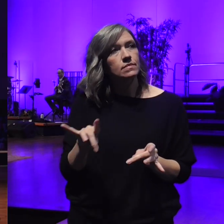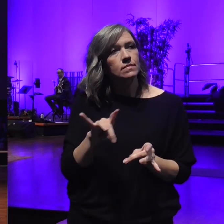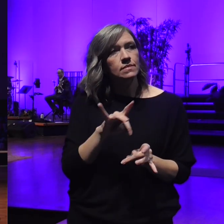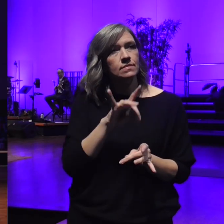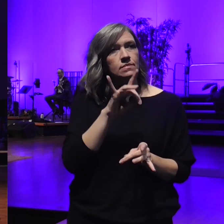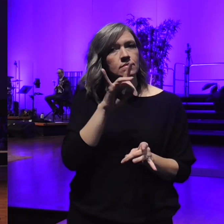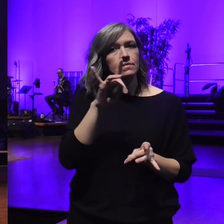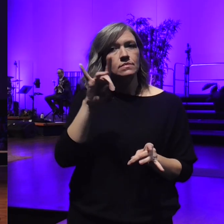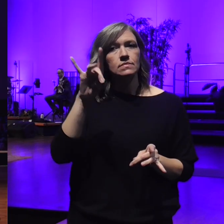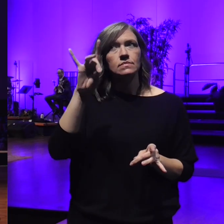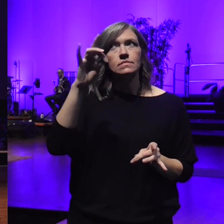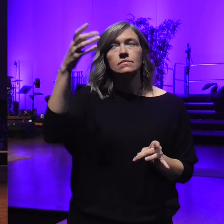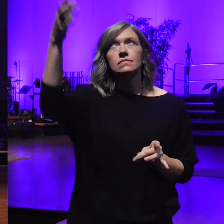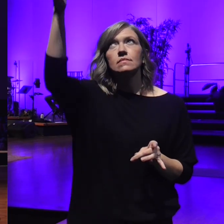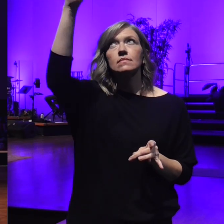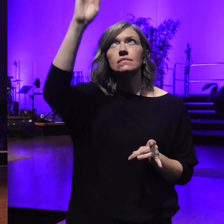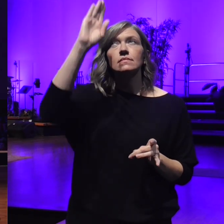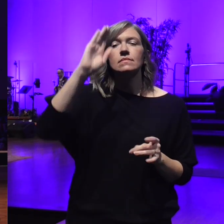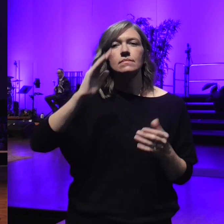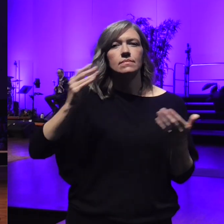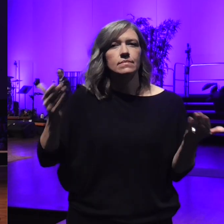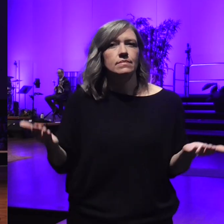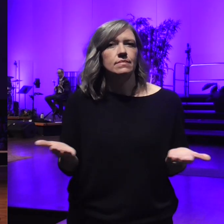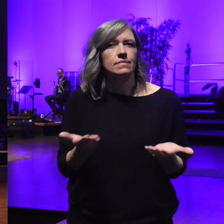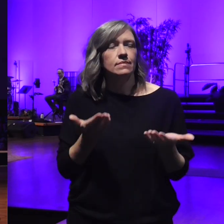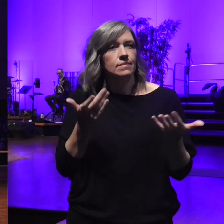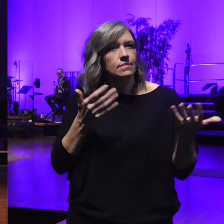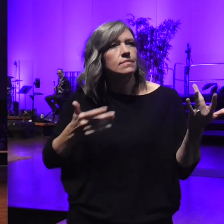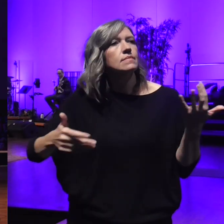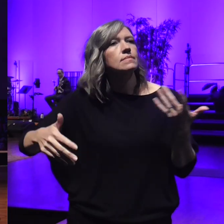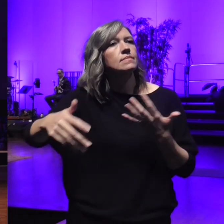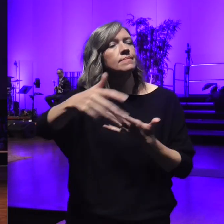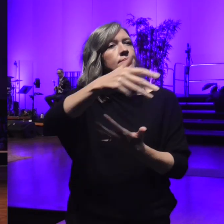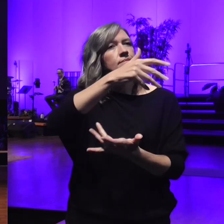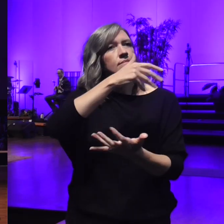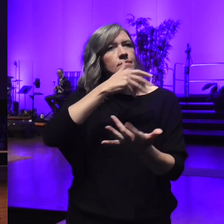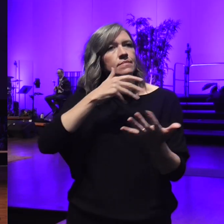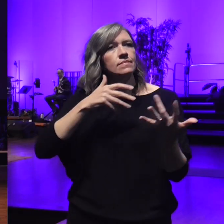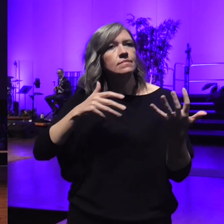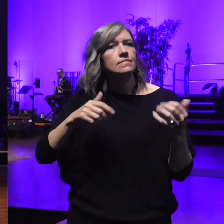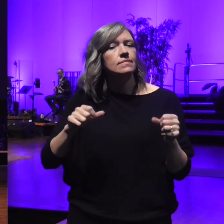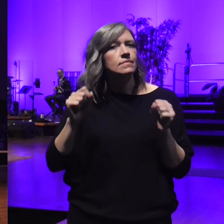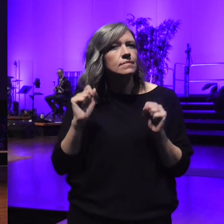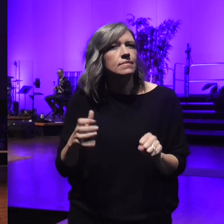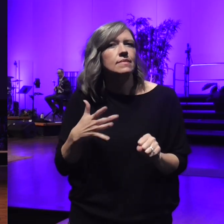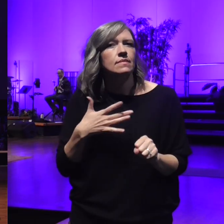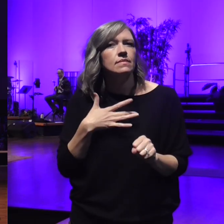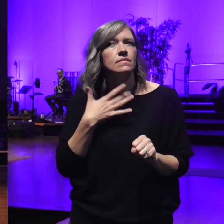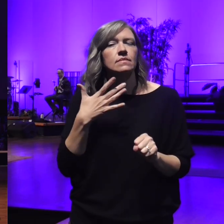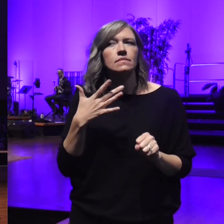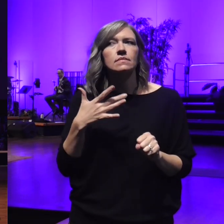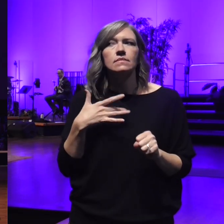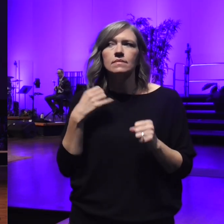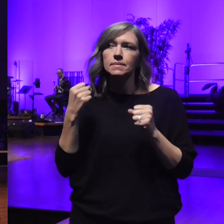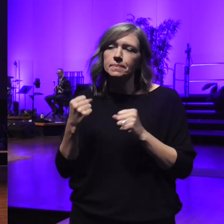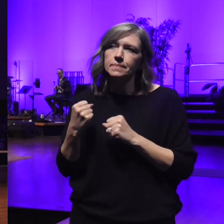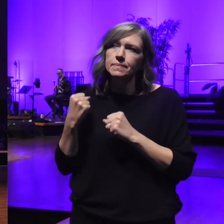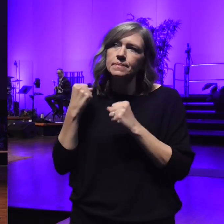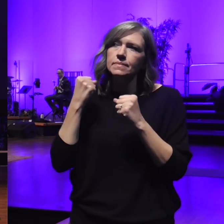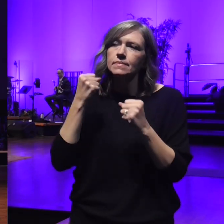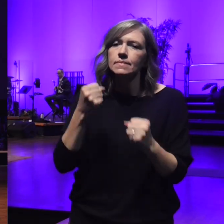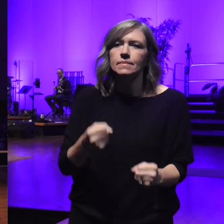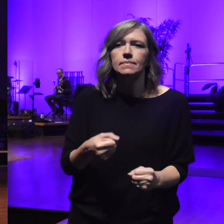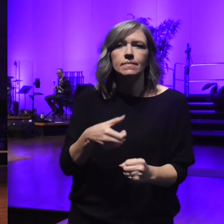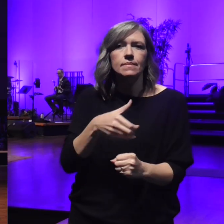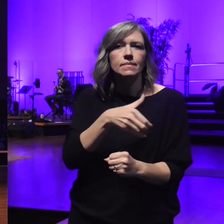Surely the presence of God is in this place. I can feel